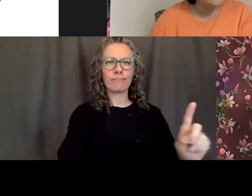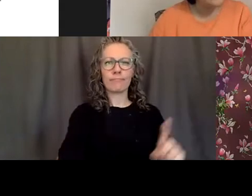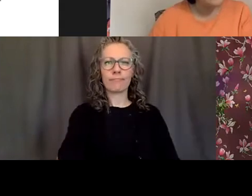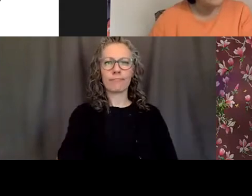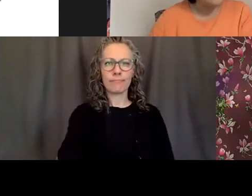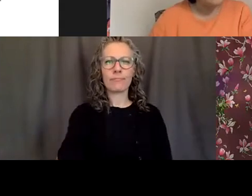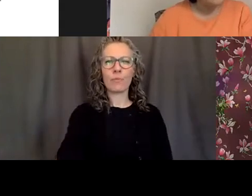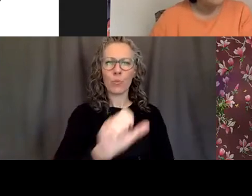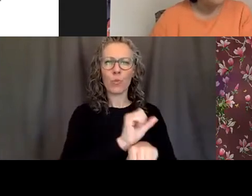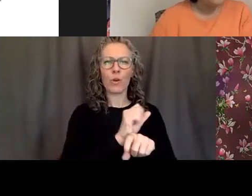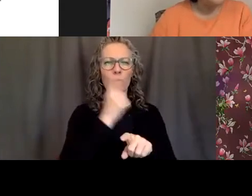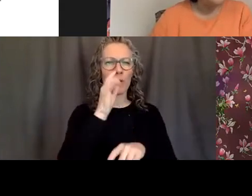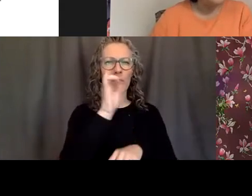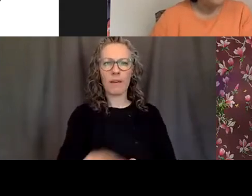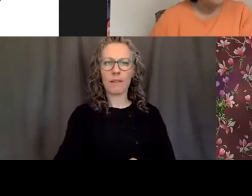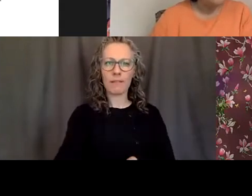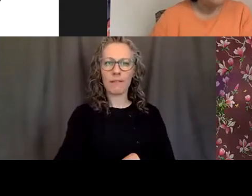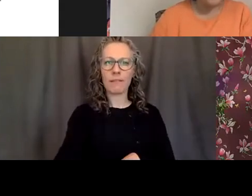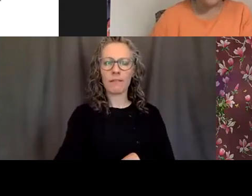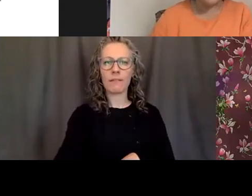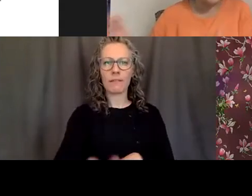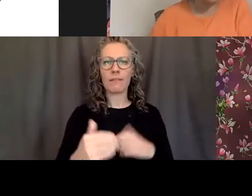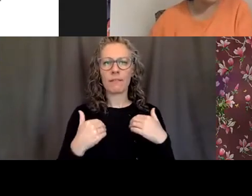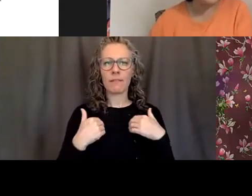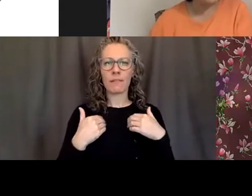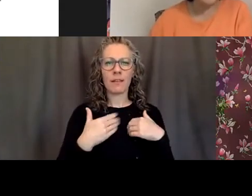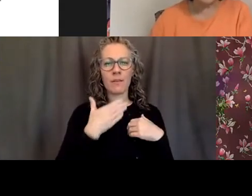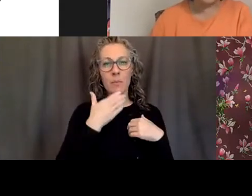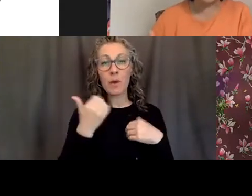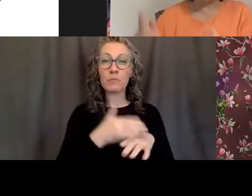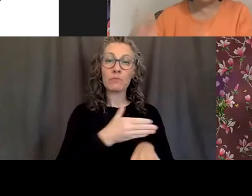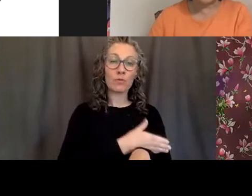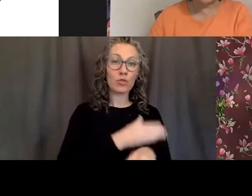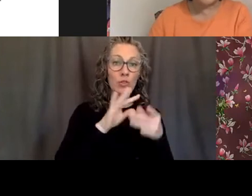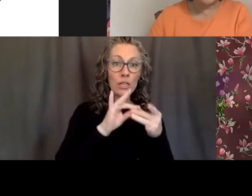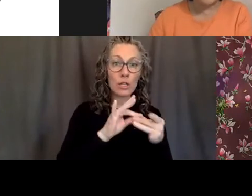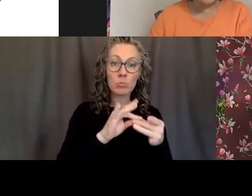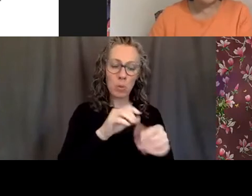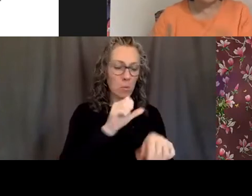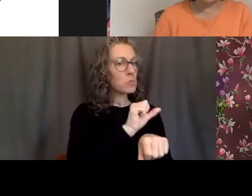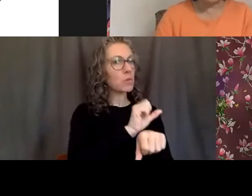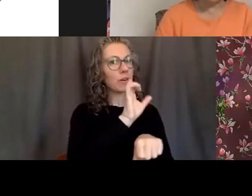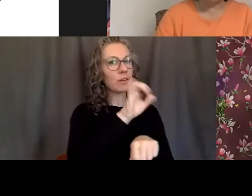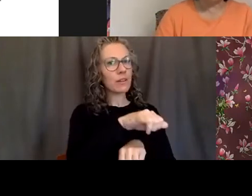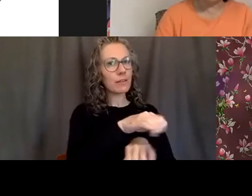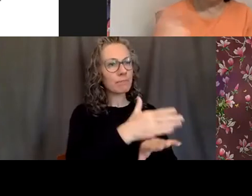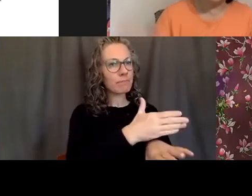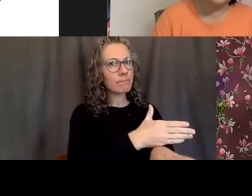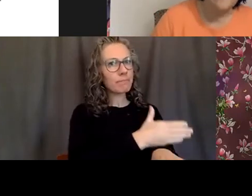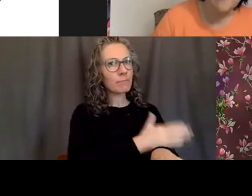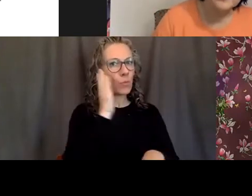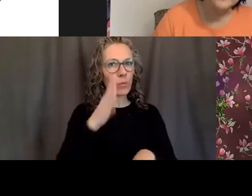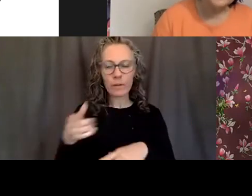that. Right? I'm going to have a better relationship. So I'm going to work on that. And then you you're